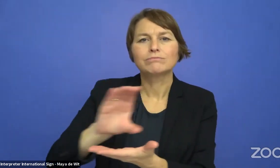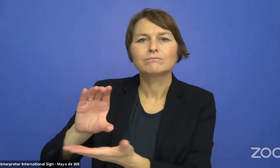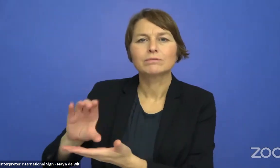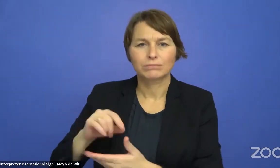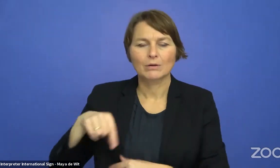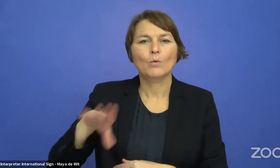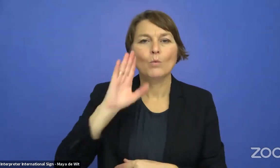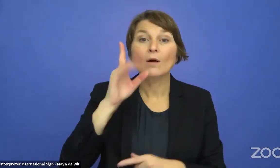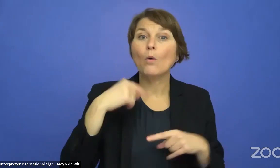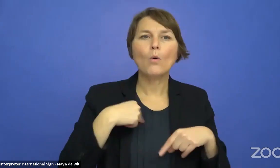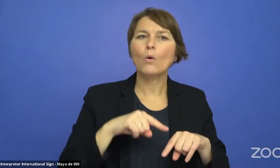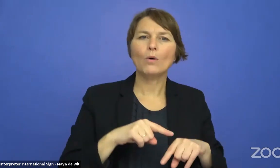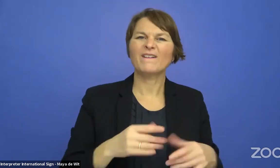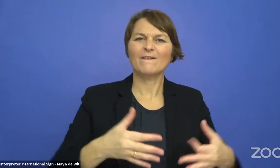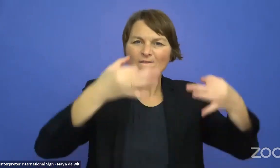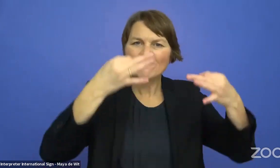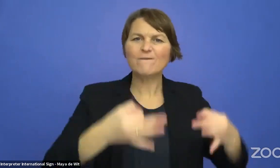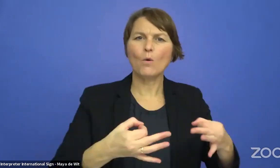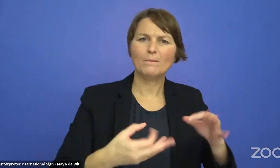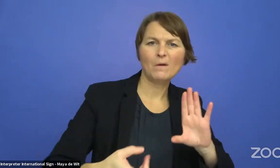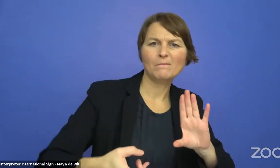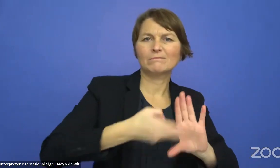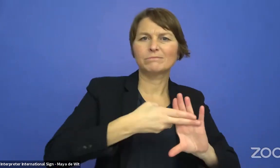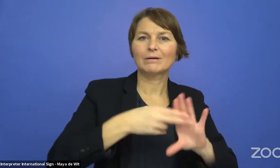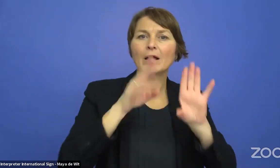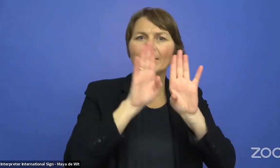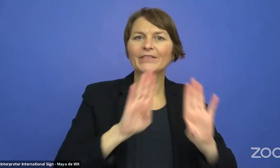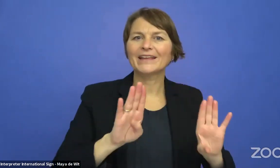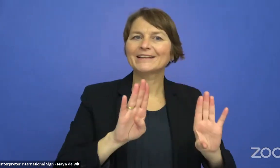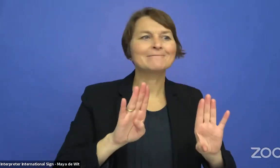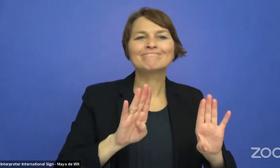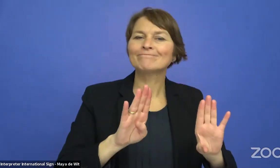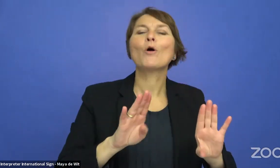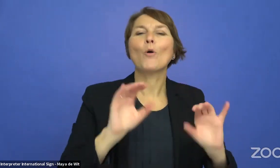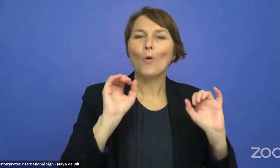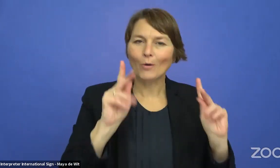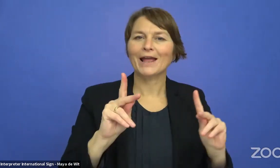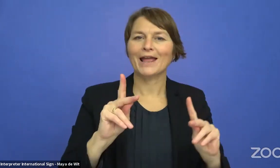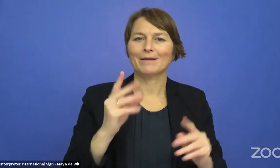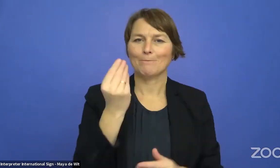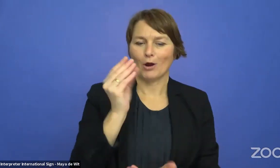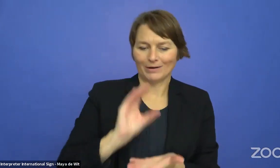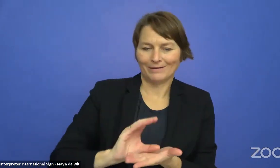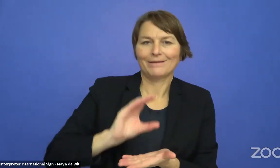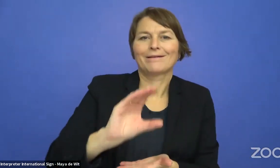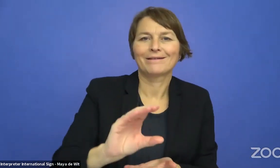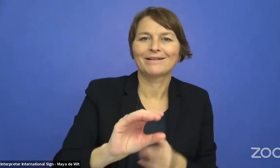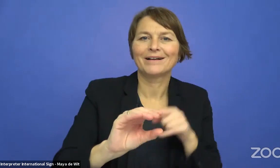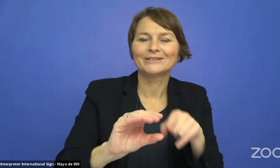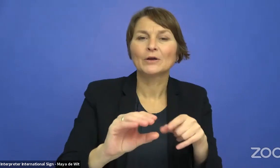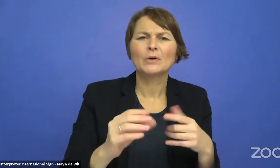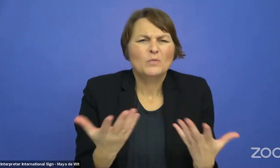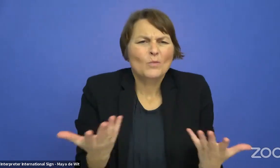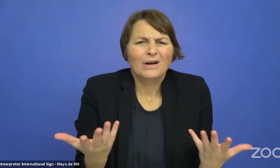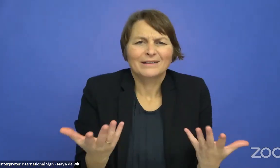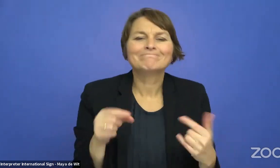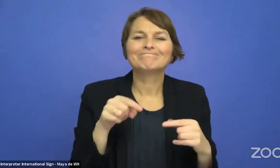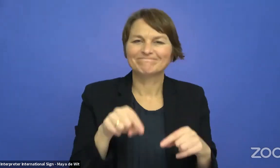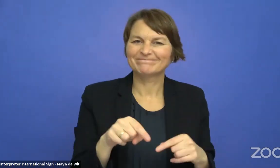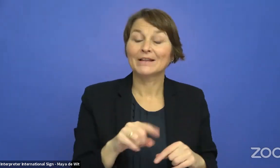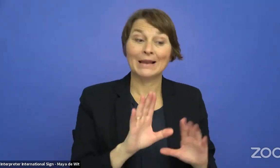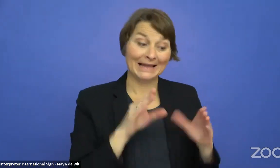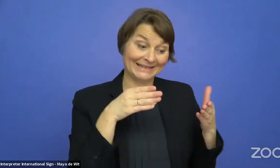moment, because there's a feeling that while the theatres that are in cities